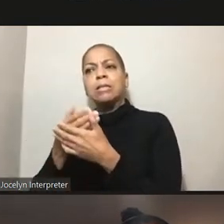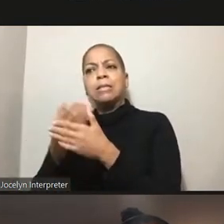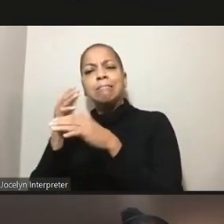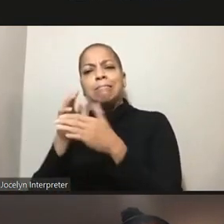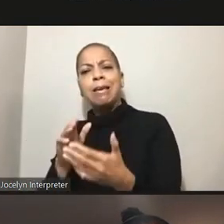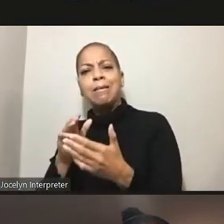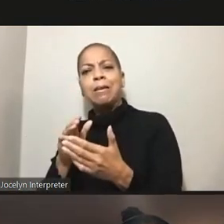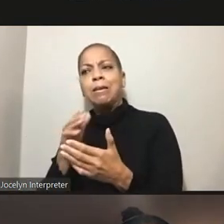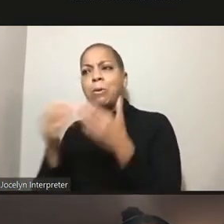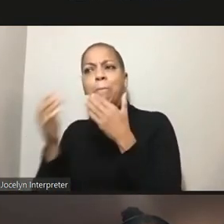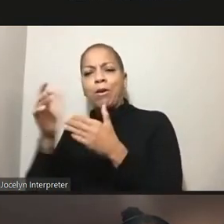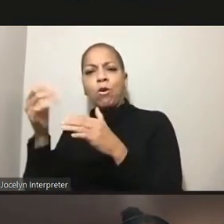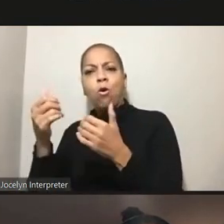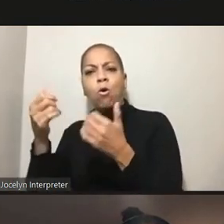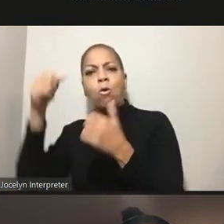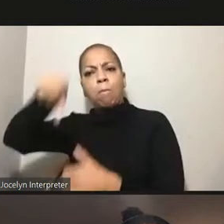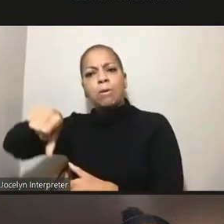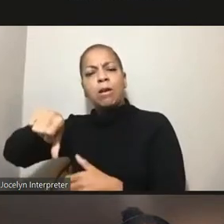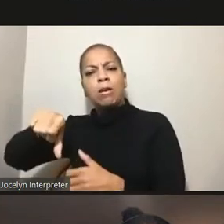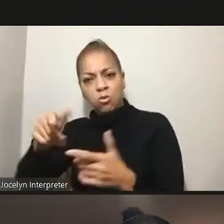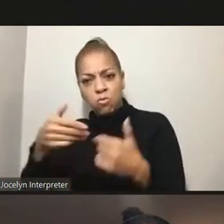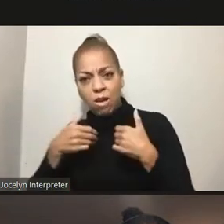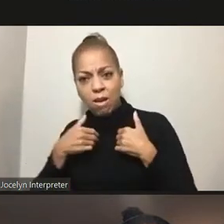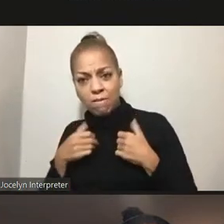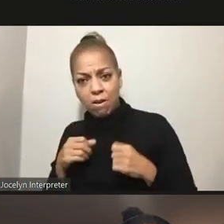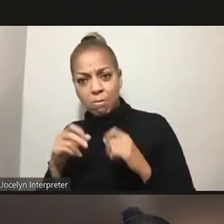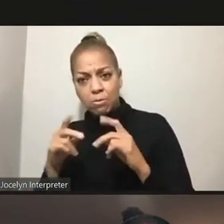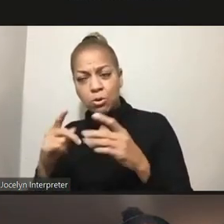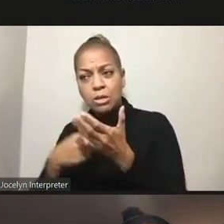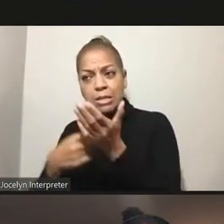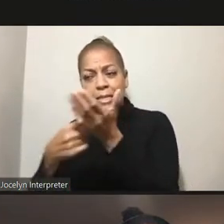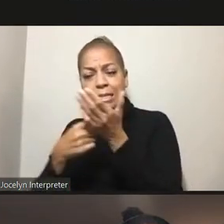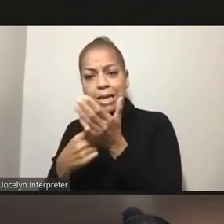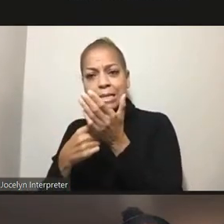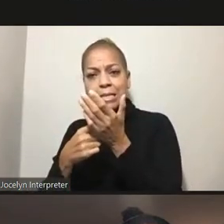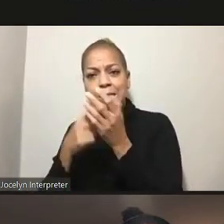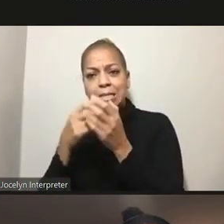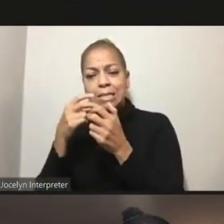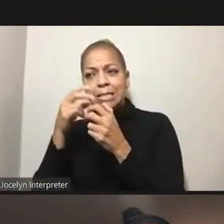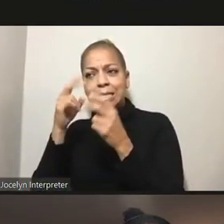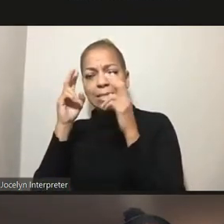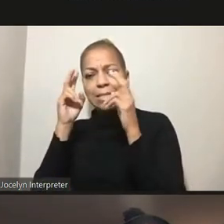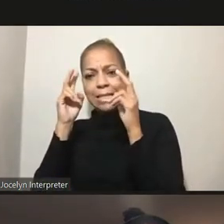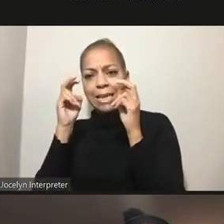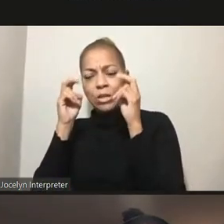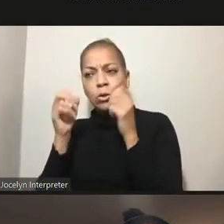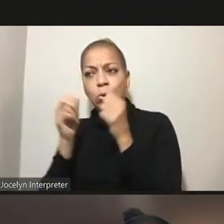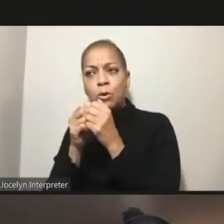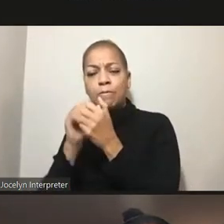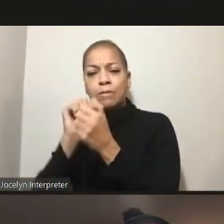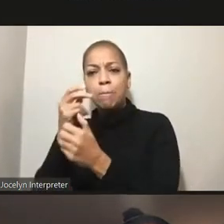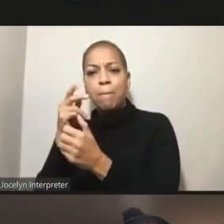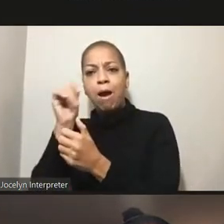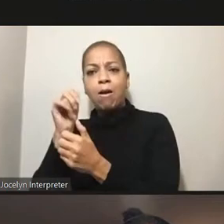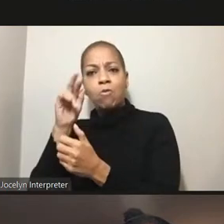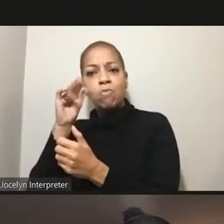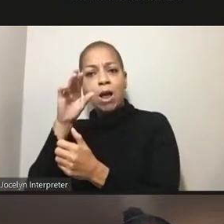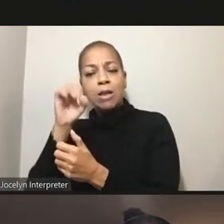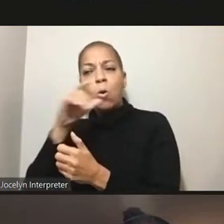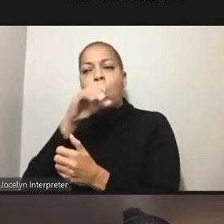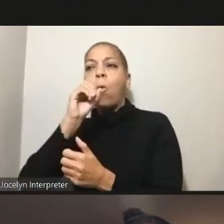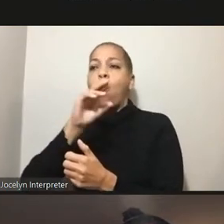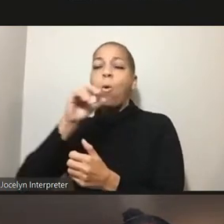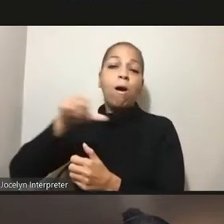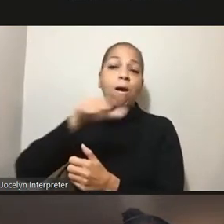you had the opportunity to discuss these issues with Samaria Rice or other mothers or spouses of Black